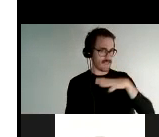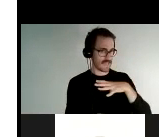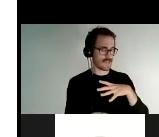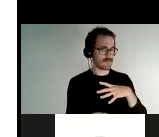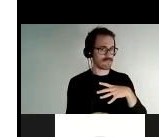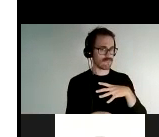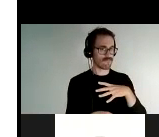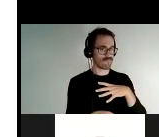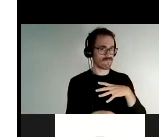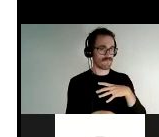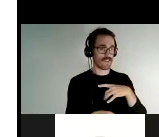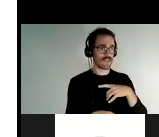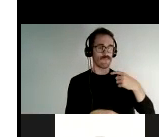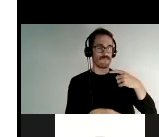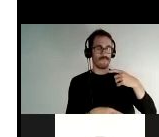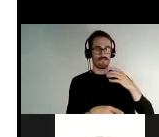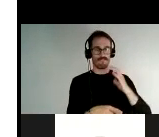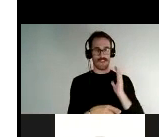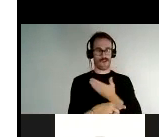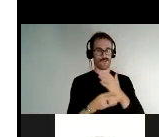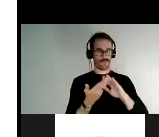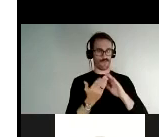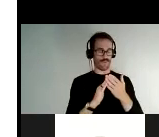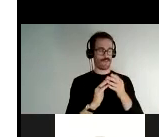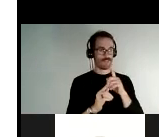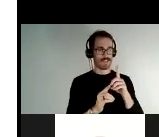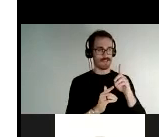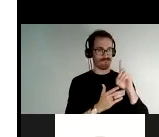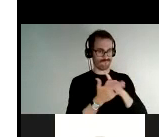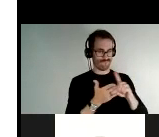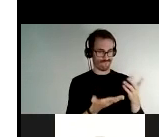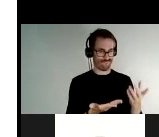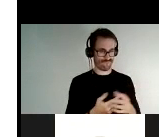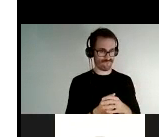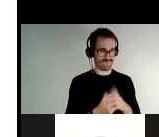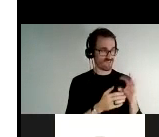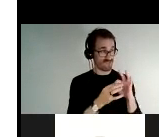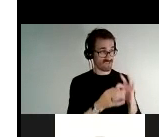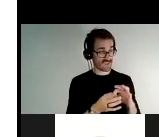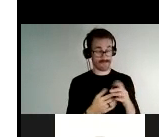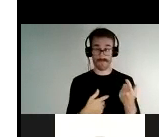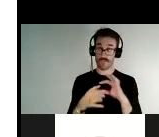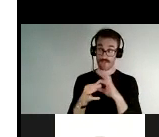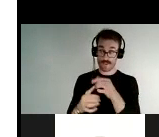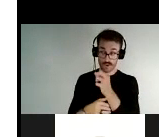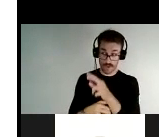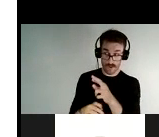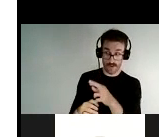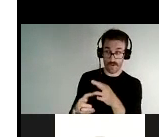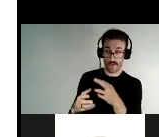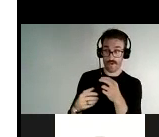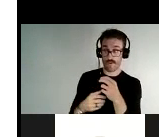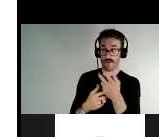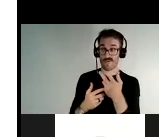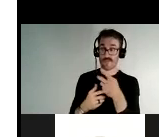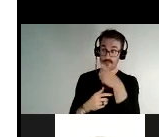than within broader straight community. So, meaning around gender, or around just the fact